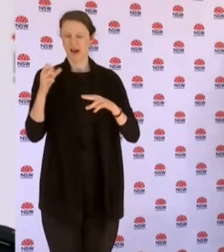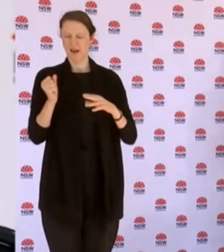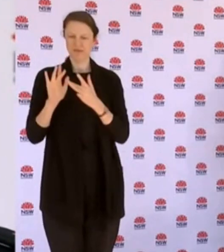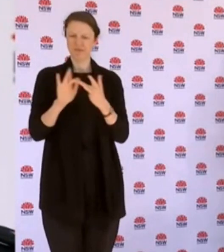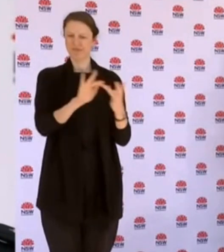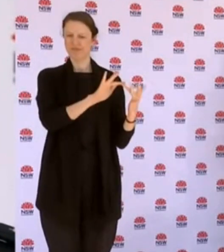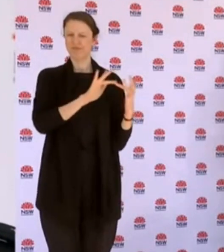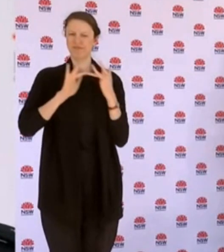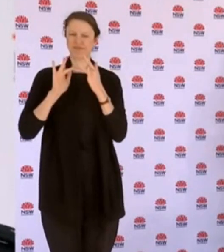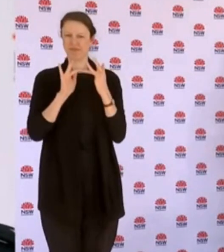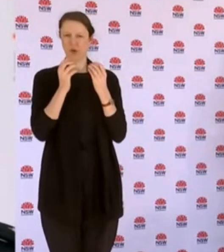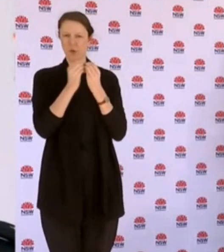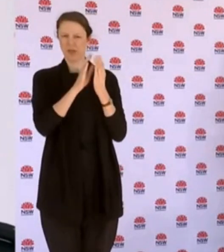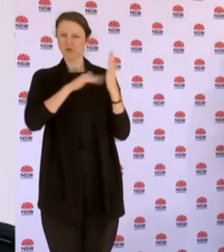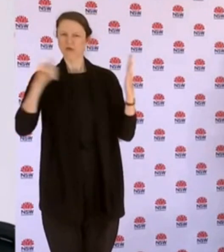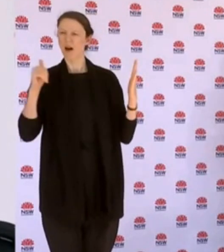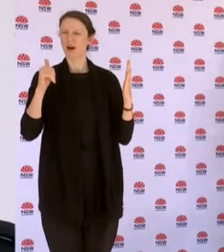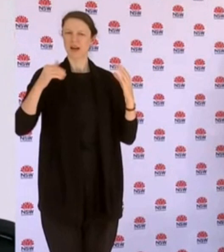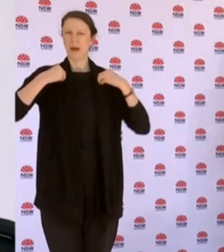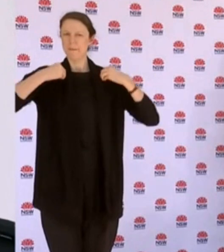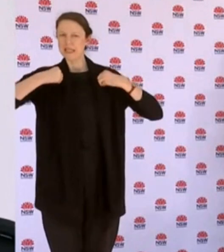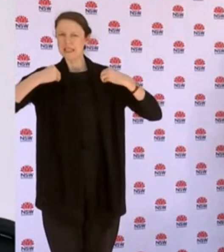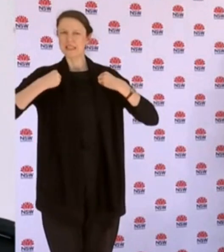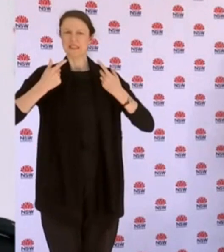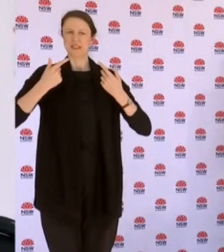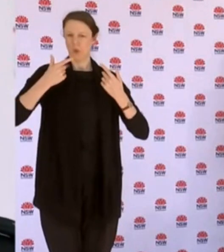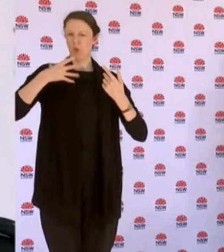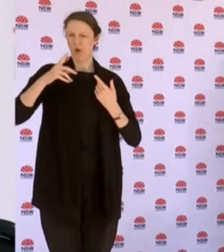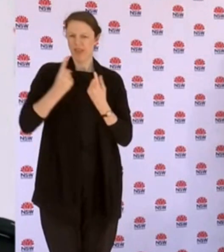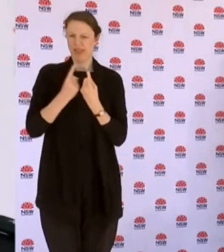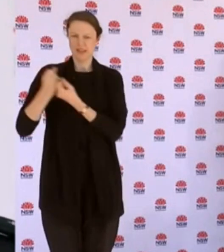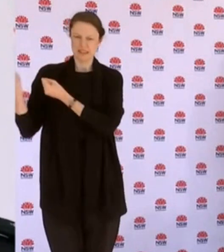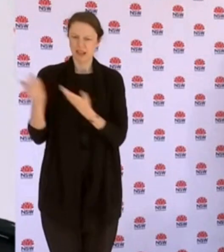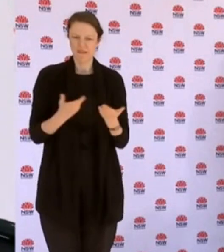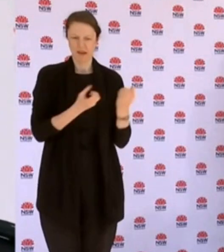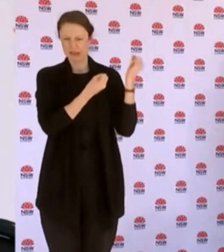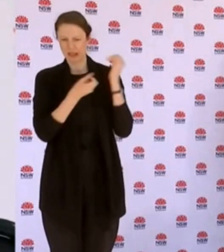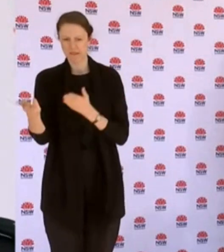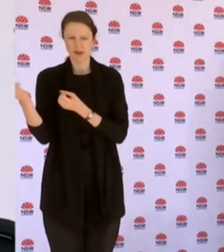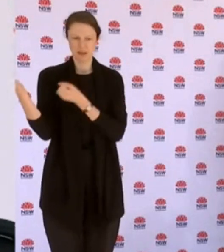the freight industry. We want to see freight move in the state and across